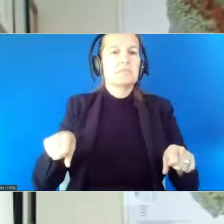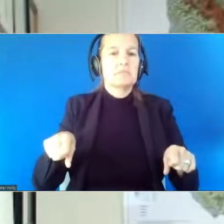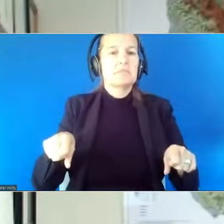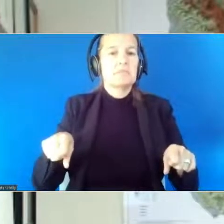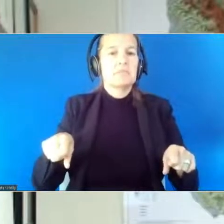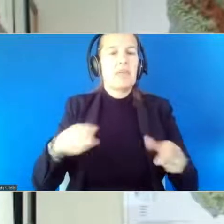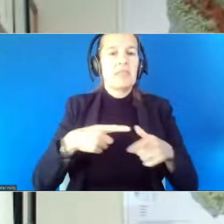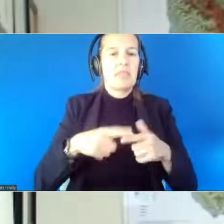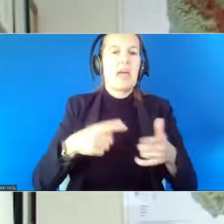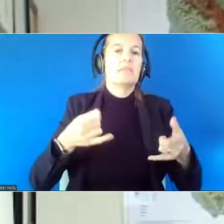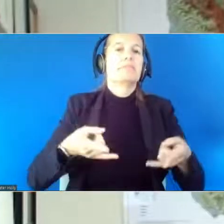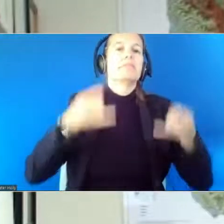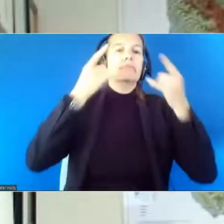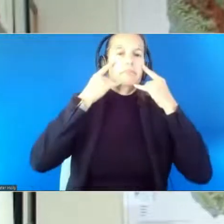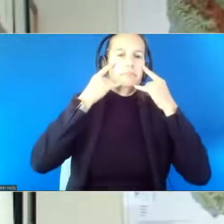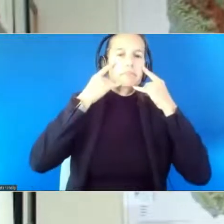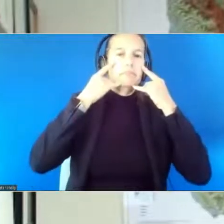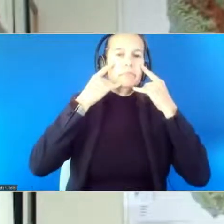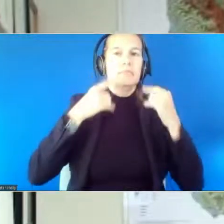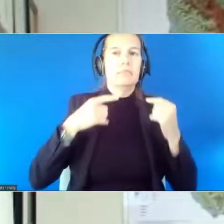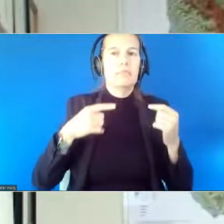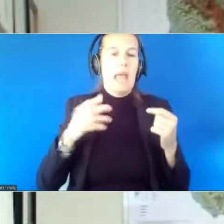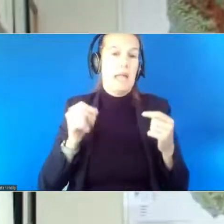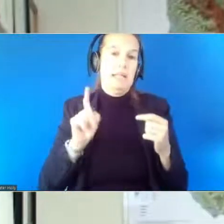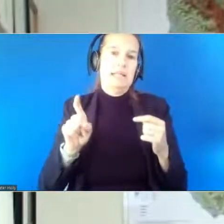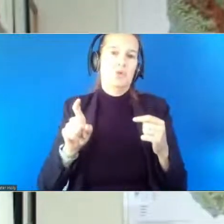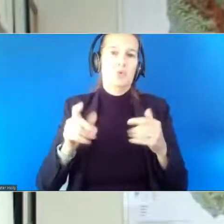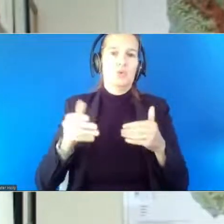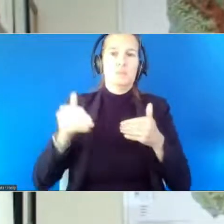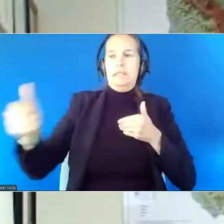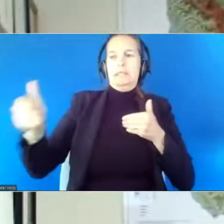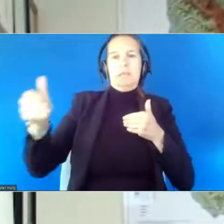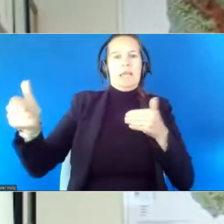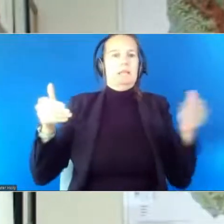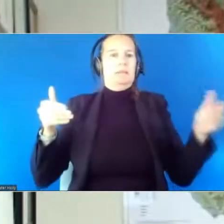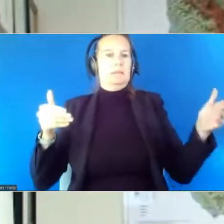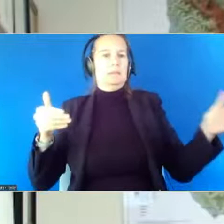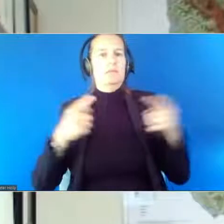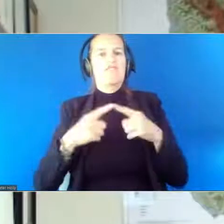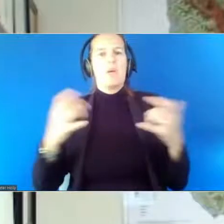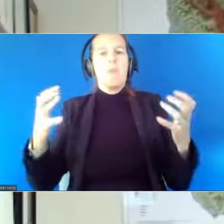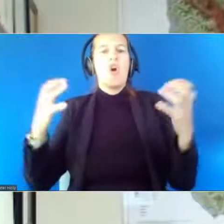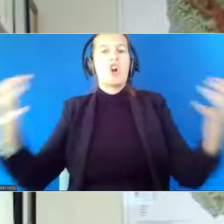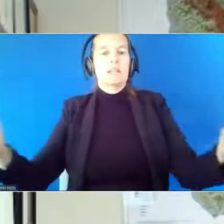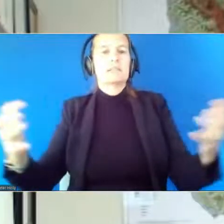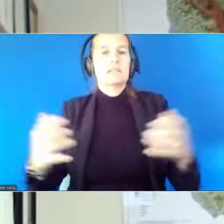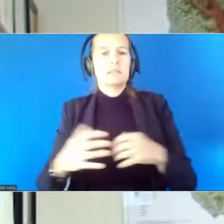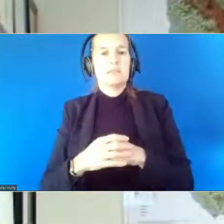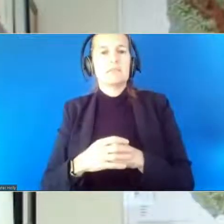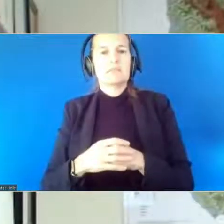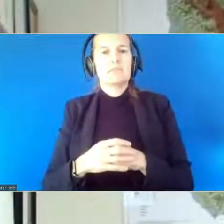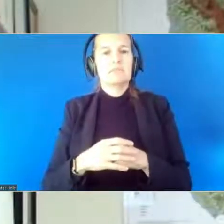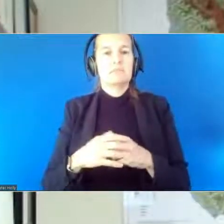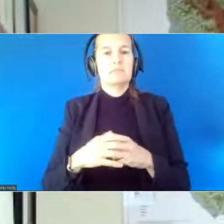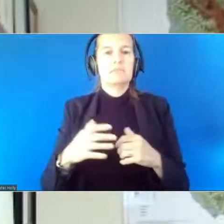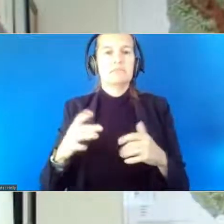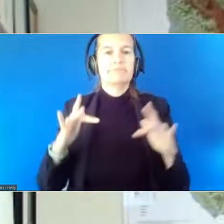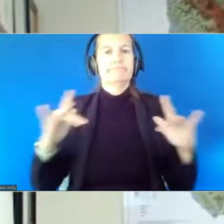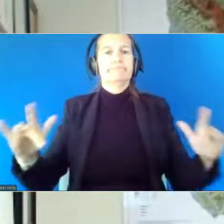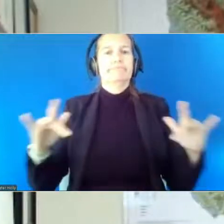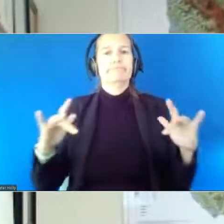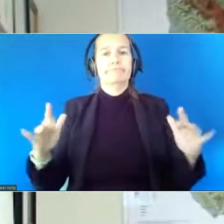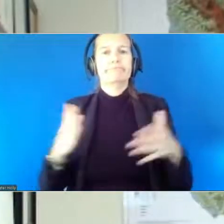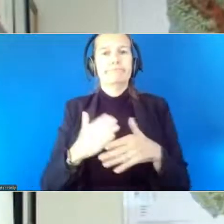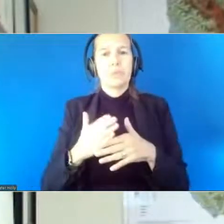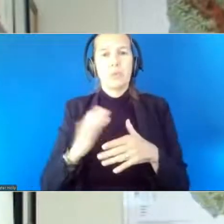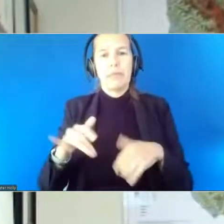would put it back on. And they need to maintain some spacing from the audience and as much as possible between each other during that time. We